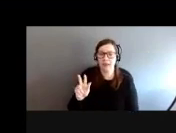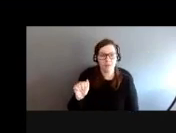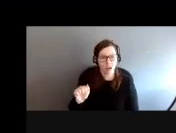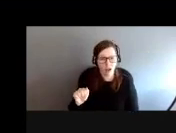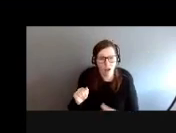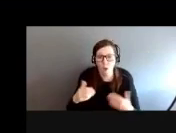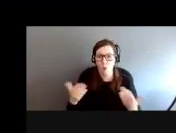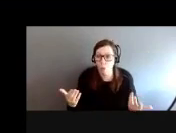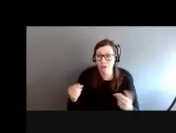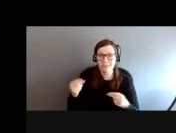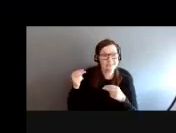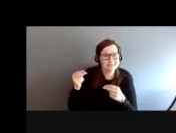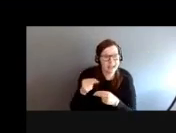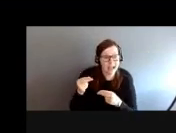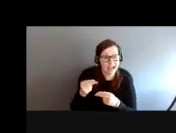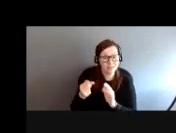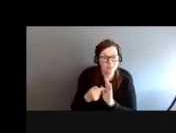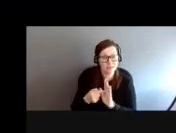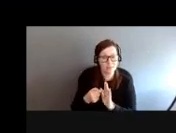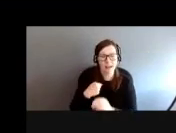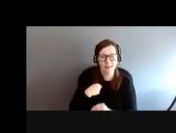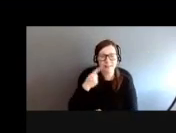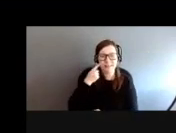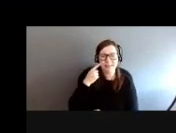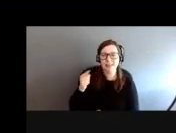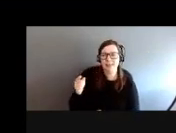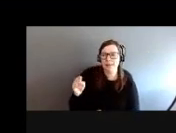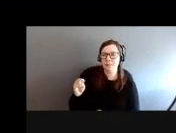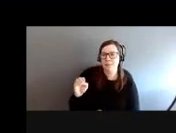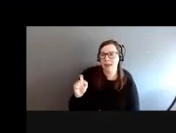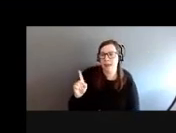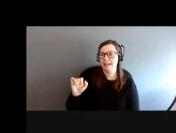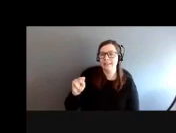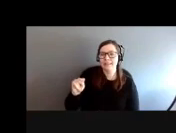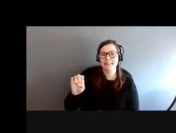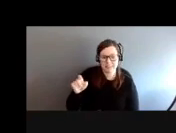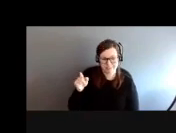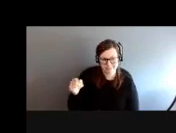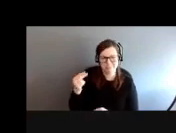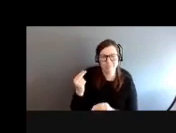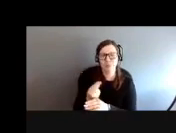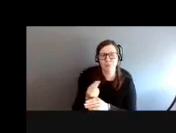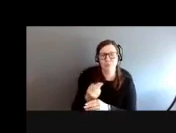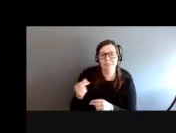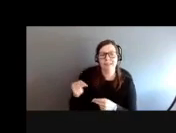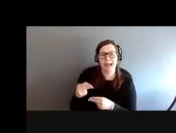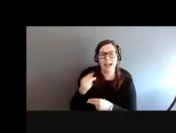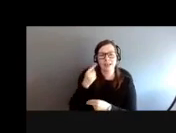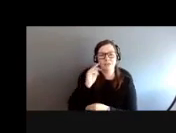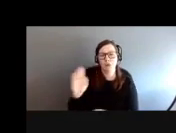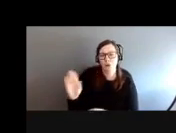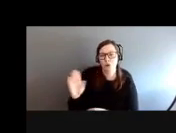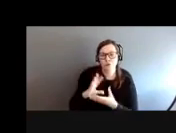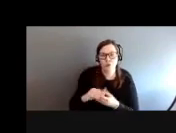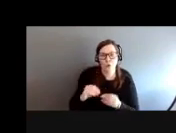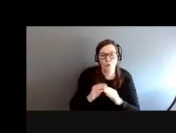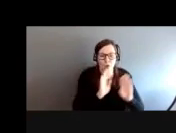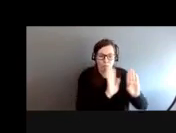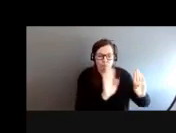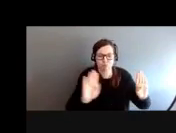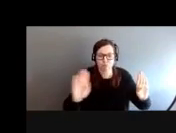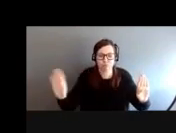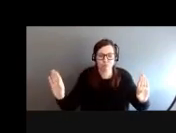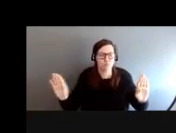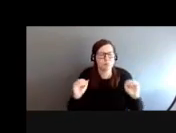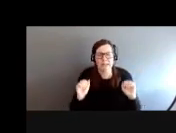out in slides for herself, taking notes, documents, whatever works for you, just to help you map it out a bit so you have a better understanding of what